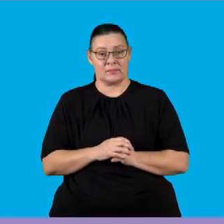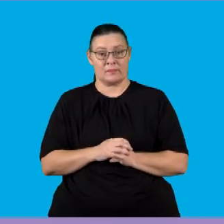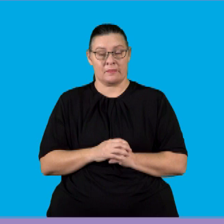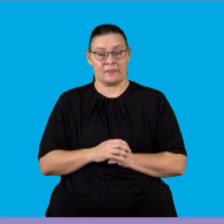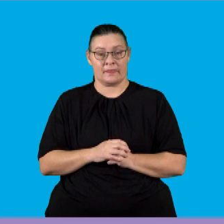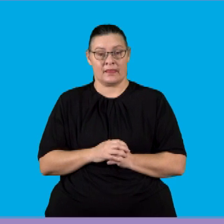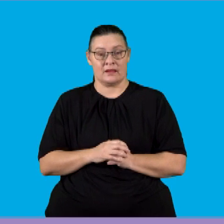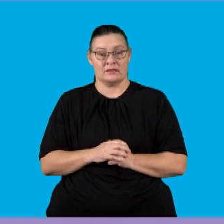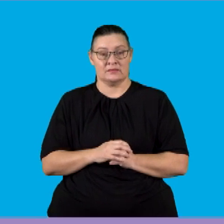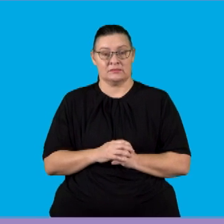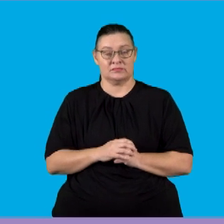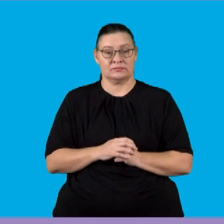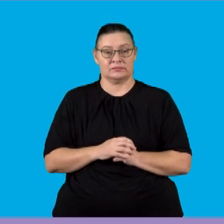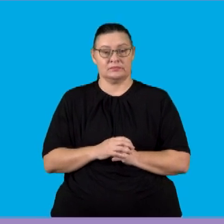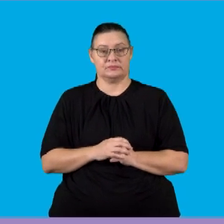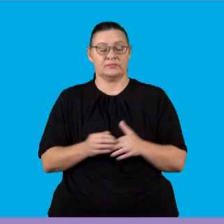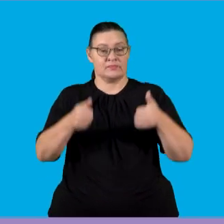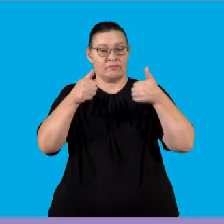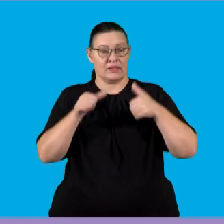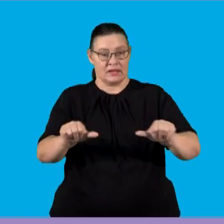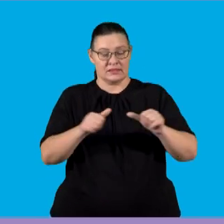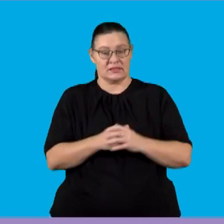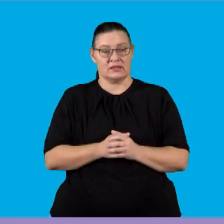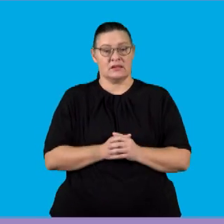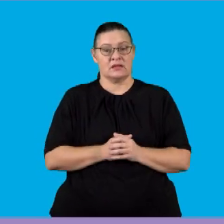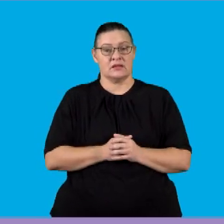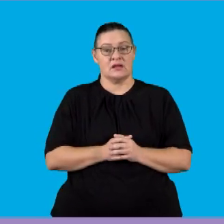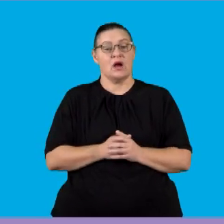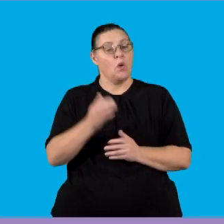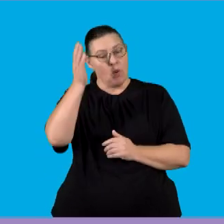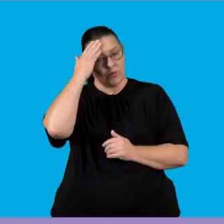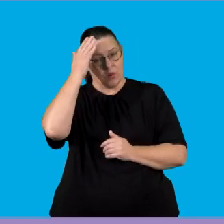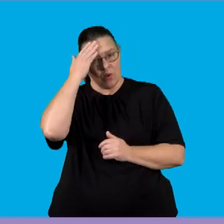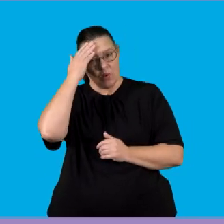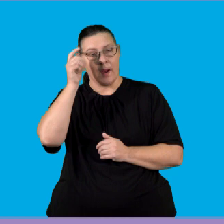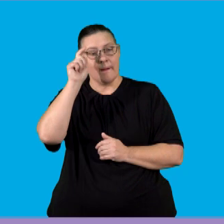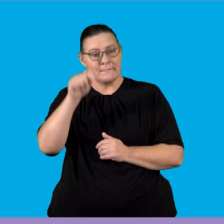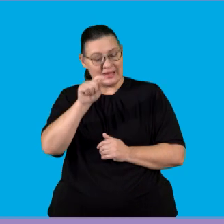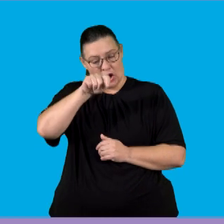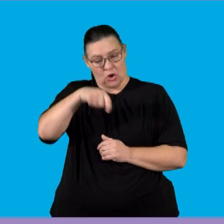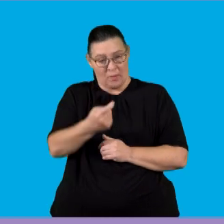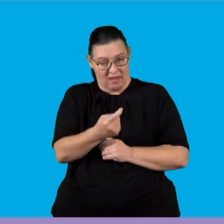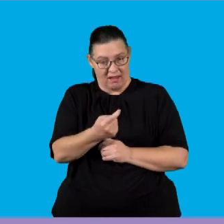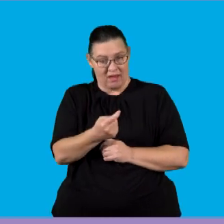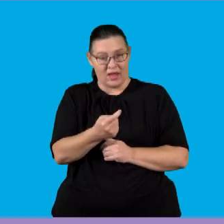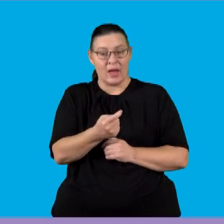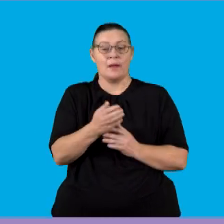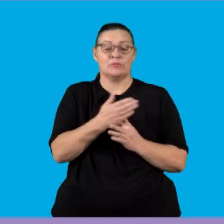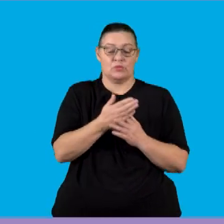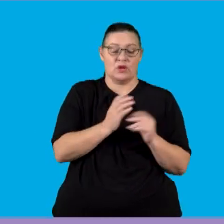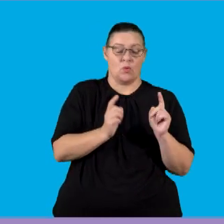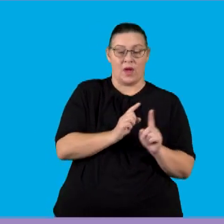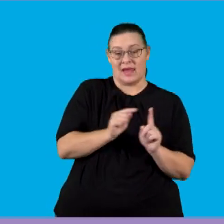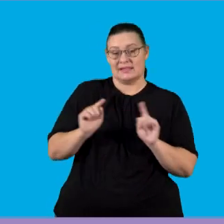exponent 8. Now moving on to the next one, again, we know that it must be a decimal that is between